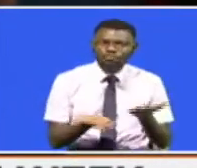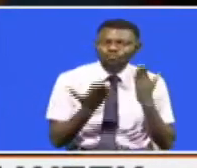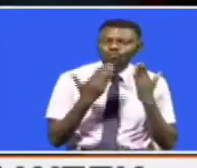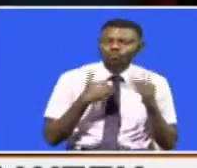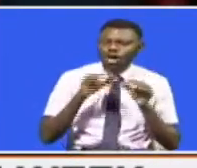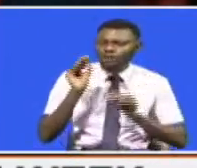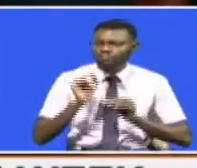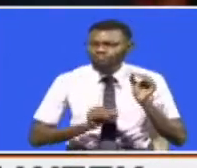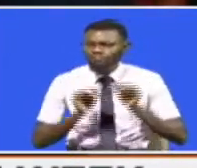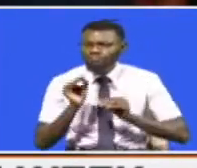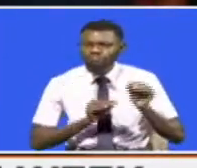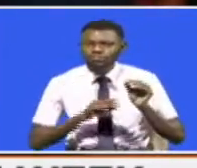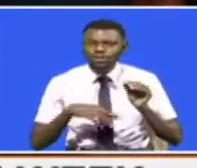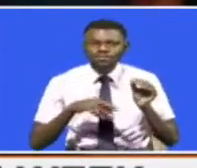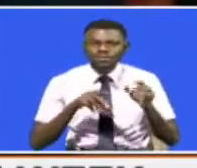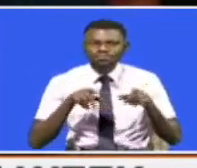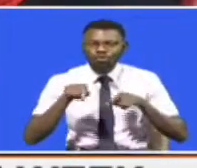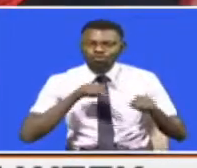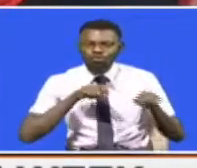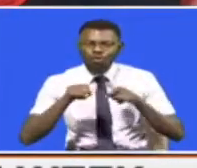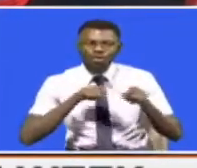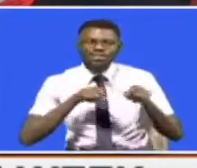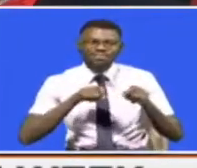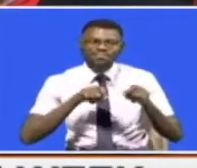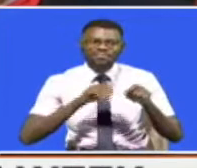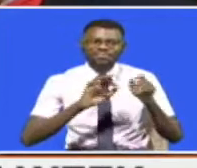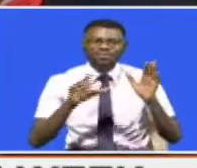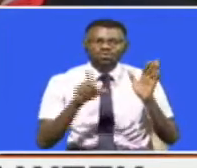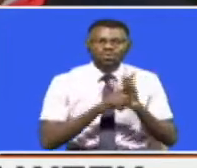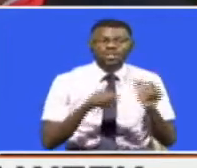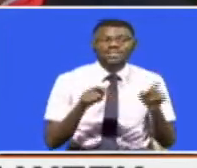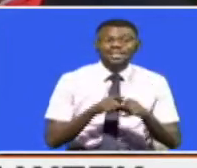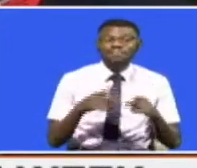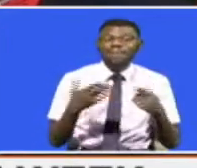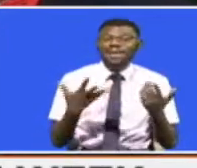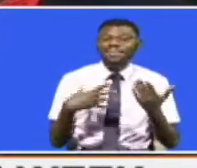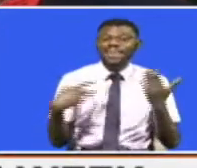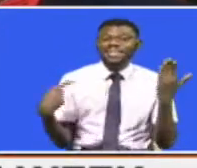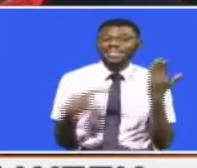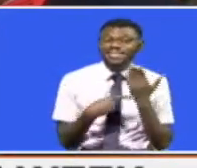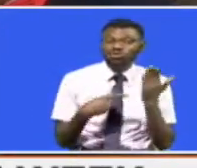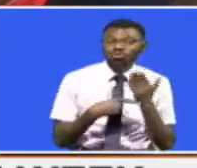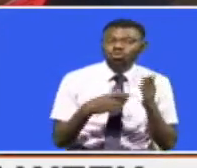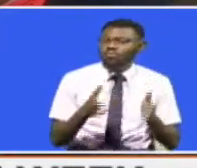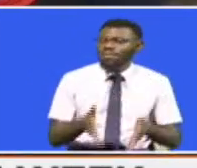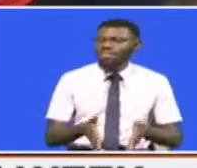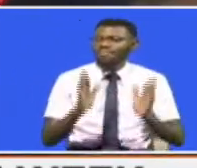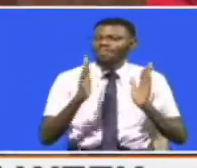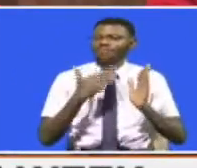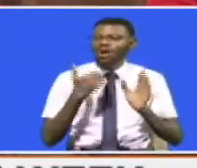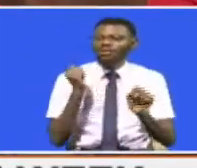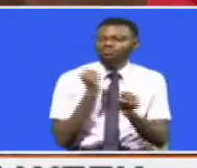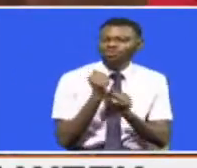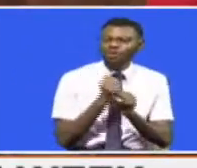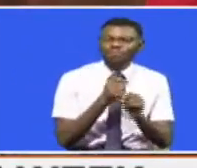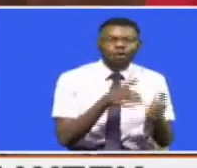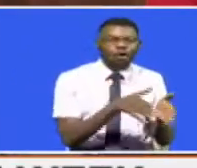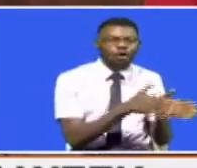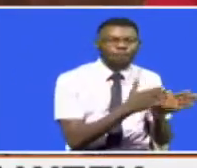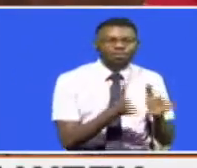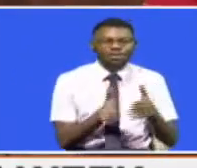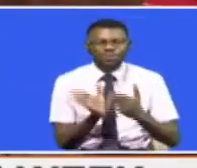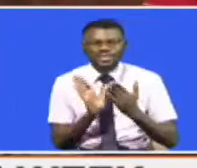regulation that spur growth in the sector, even as it champions for the digital superhighway to unlock employment opportunity through the digital